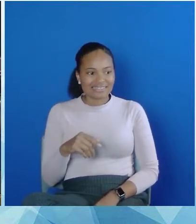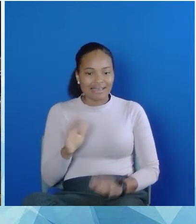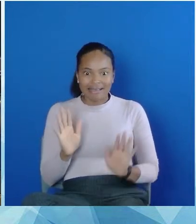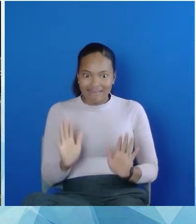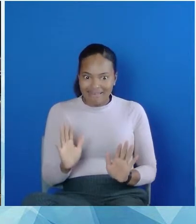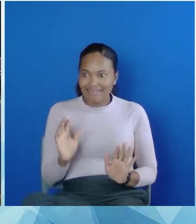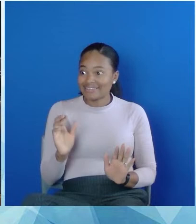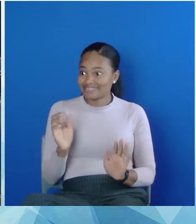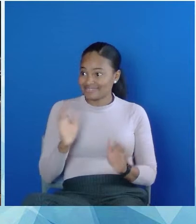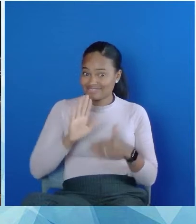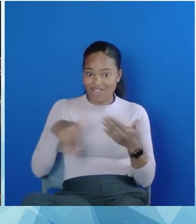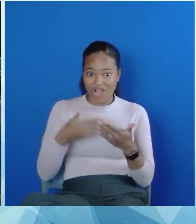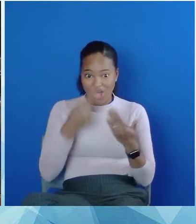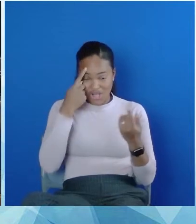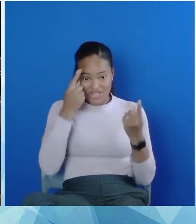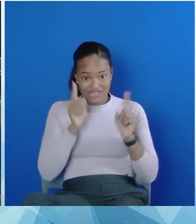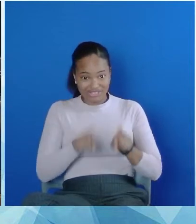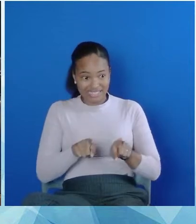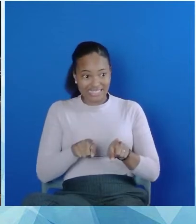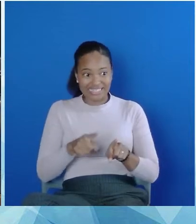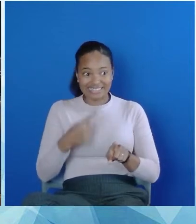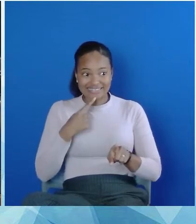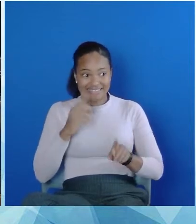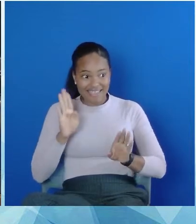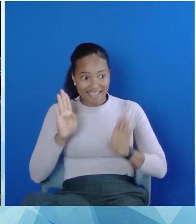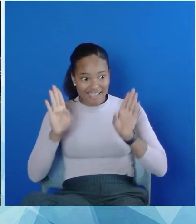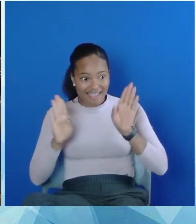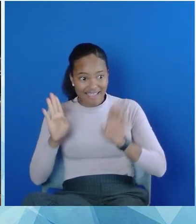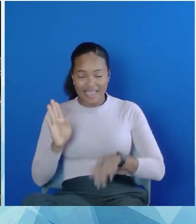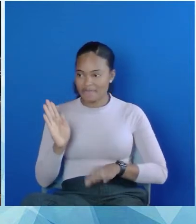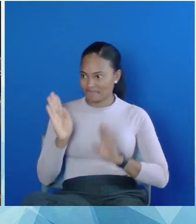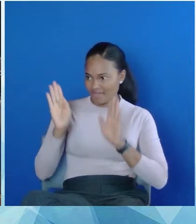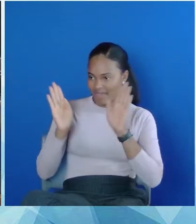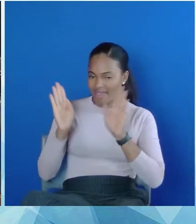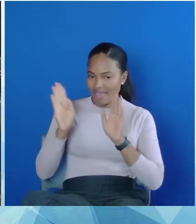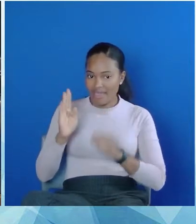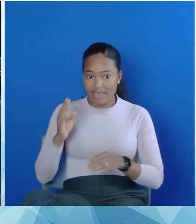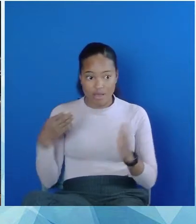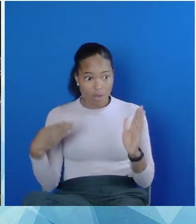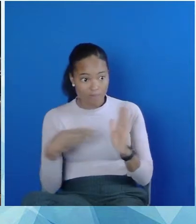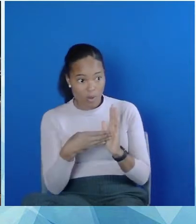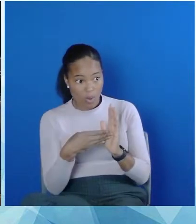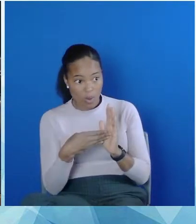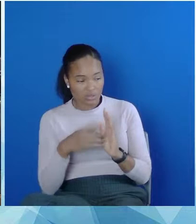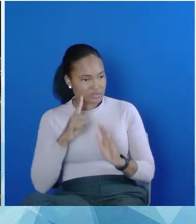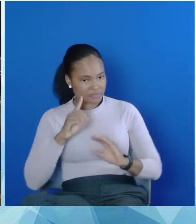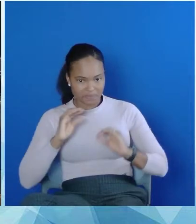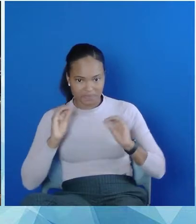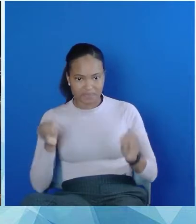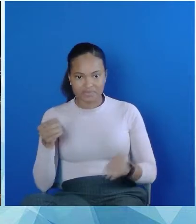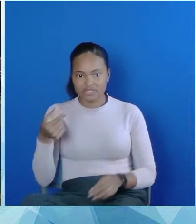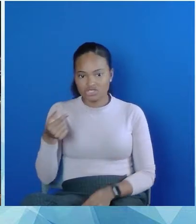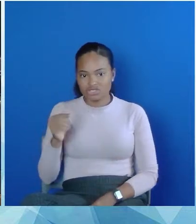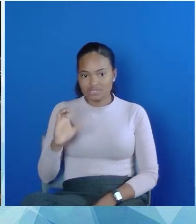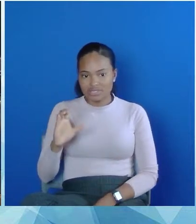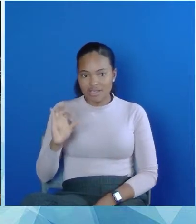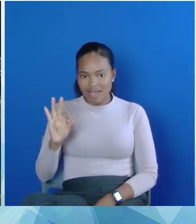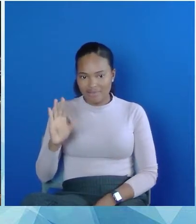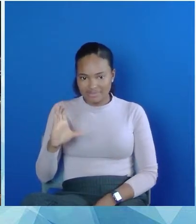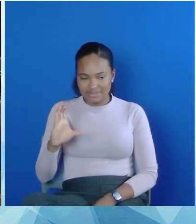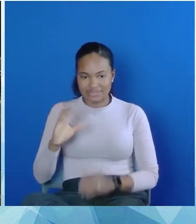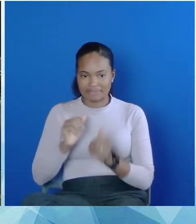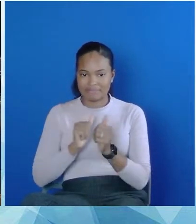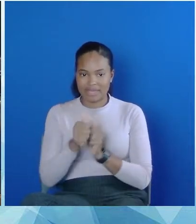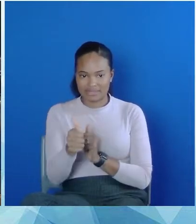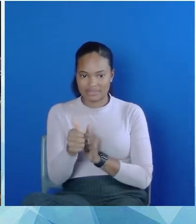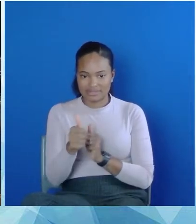All in favor, say aye. Aye. Aye. Opposed? Hearing none, GCFC passes. Moving